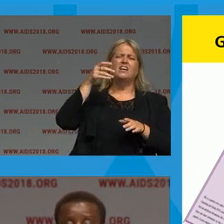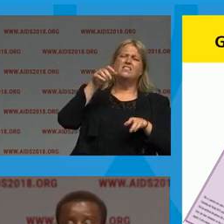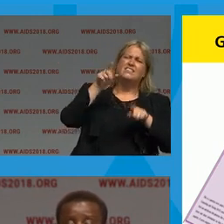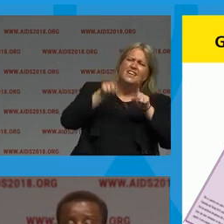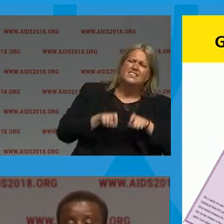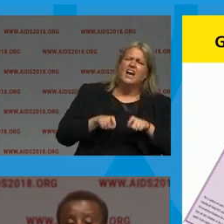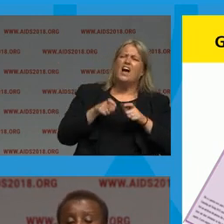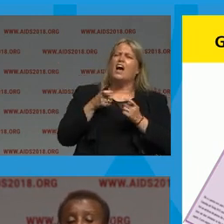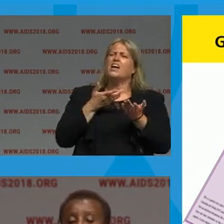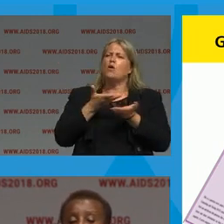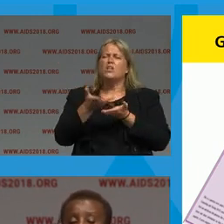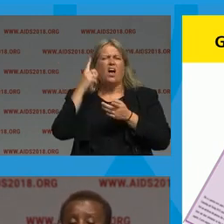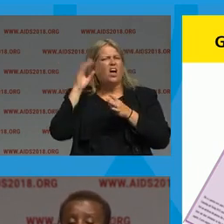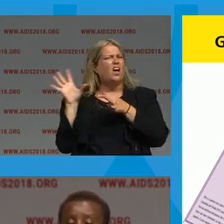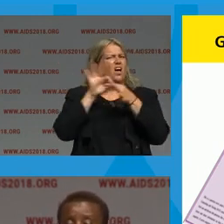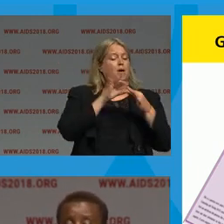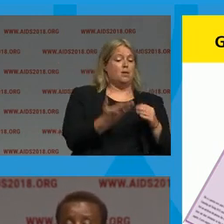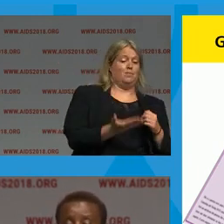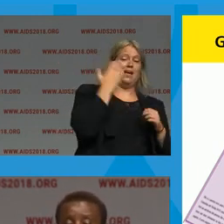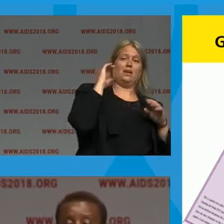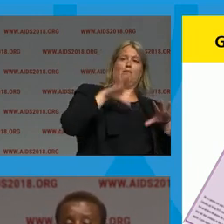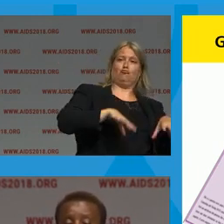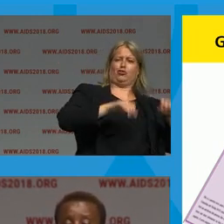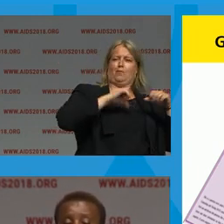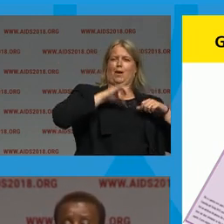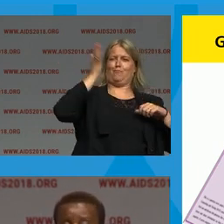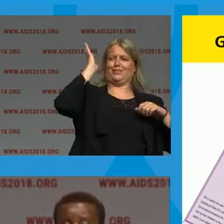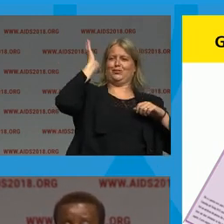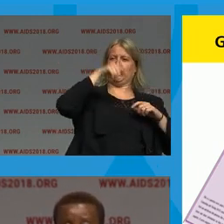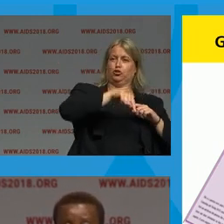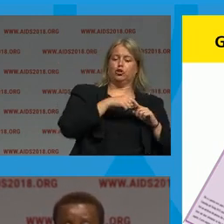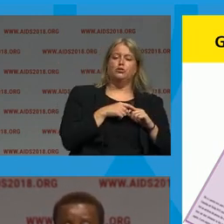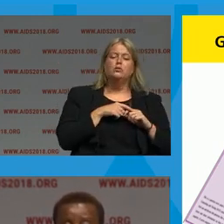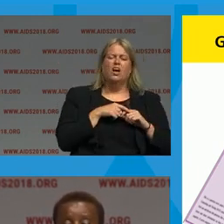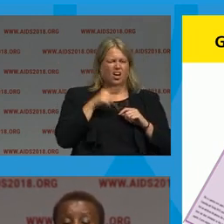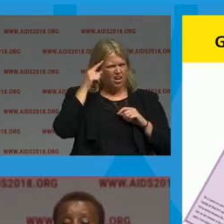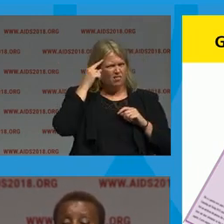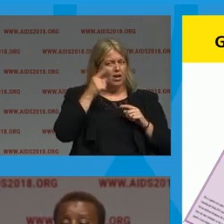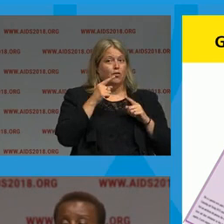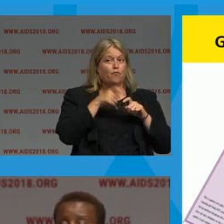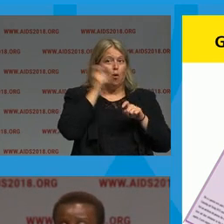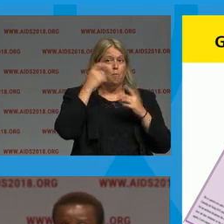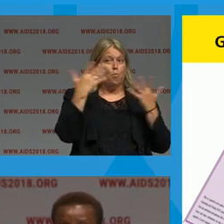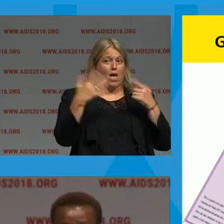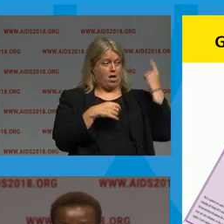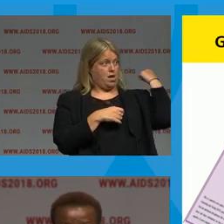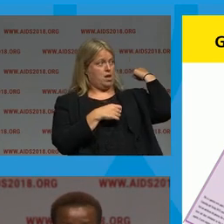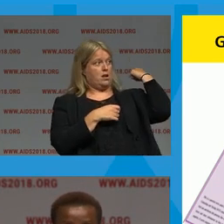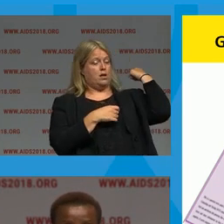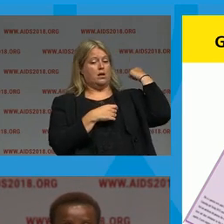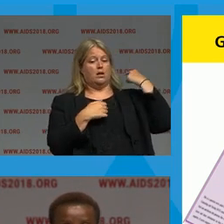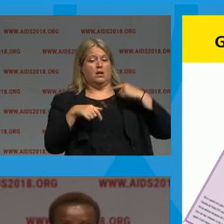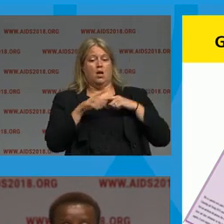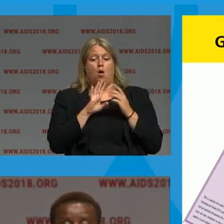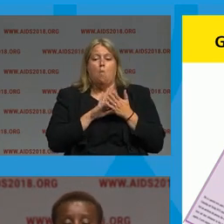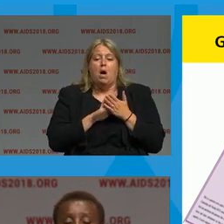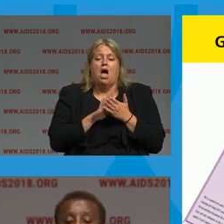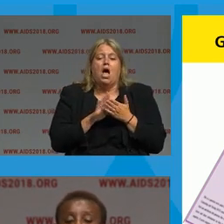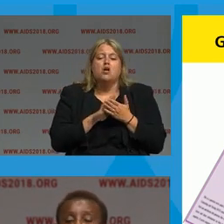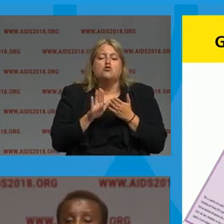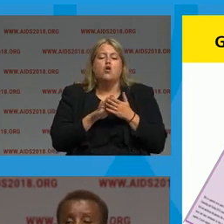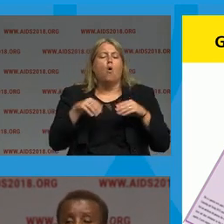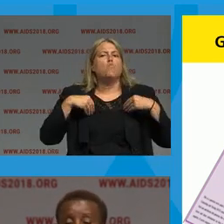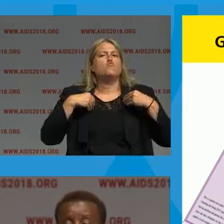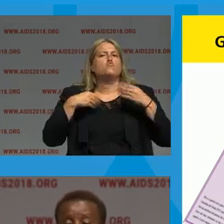of my presentation, where I started talking about where we are coming from. we had Know Your Status campaigns, and